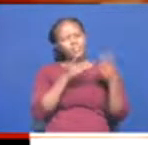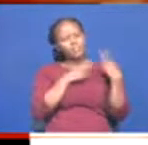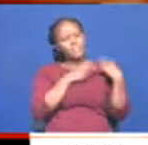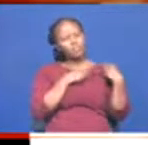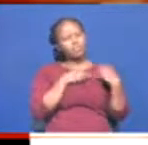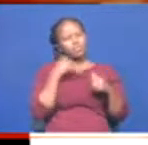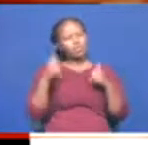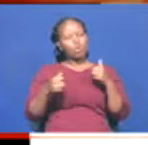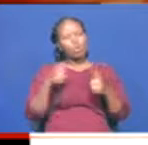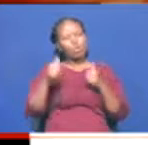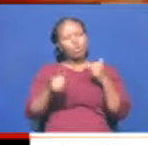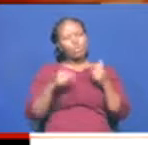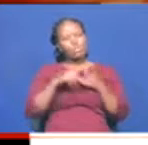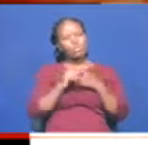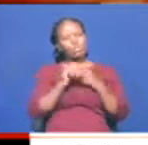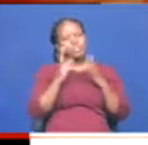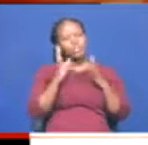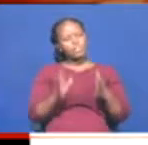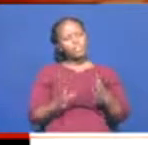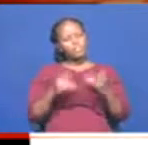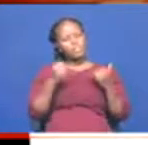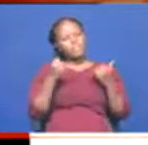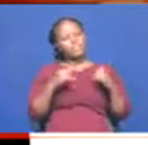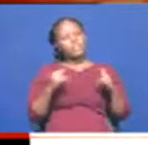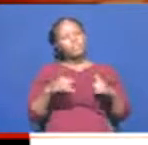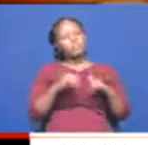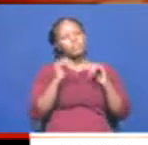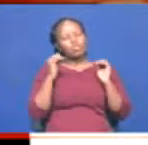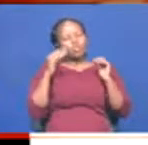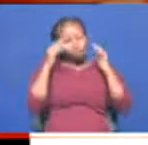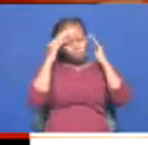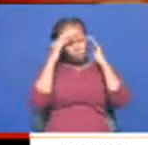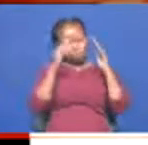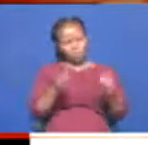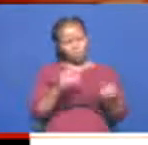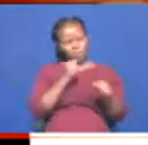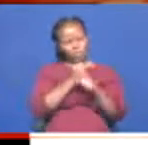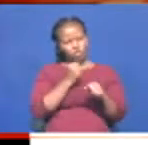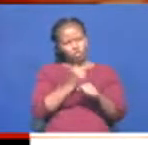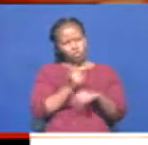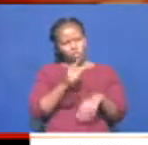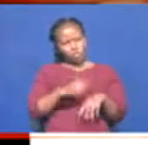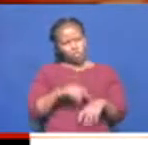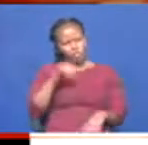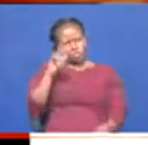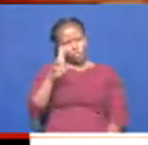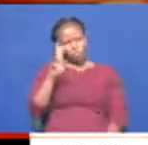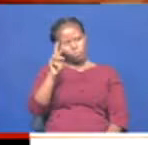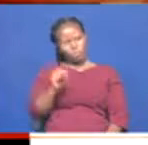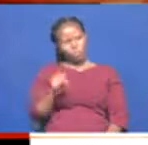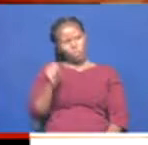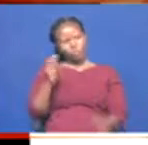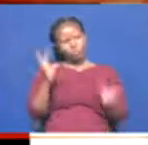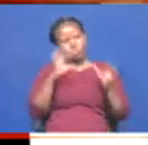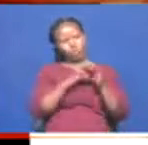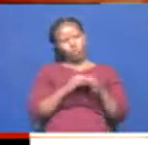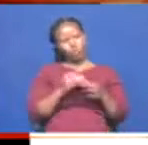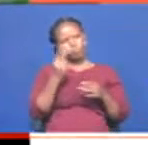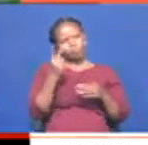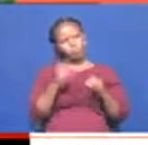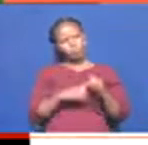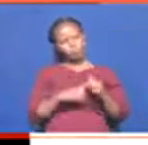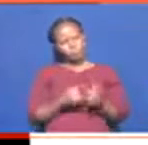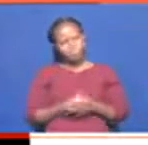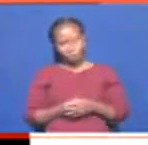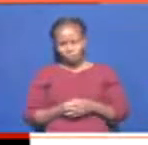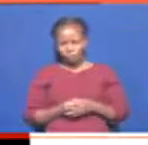in implementation of the commitments made during the UN COP26 on climate change?